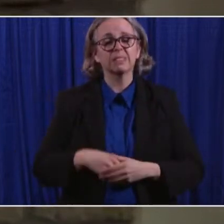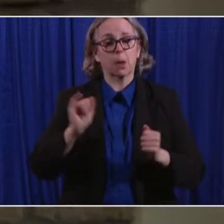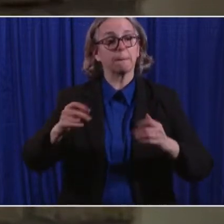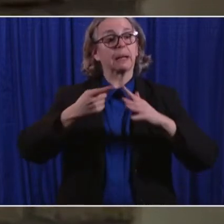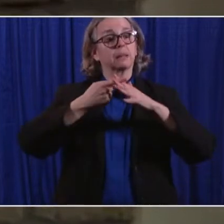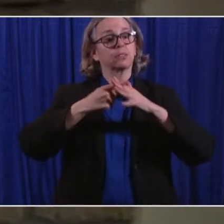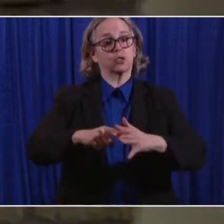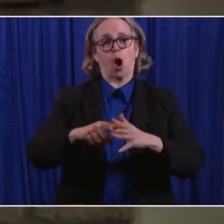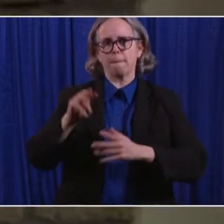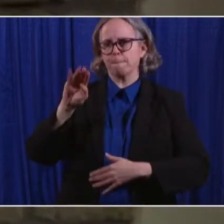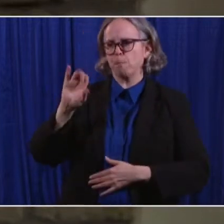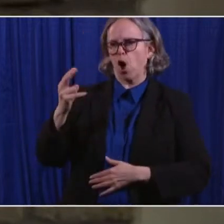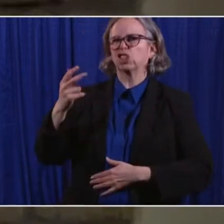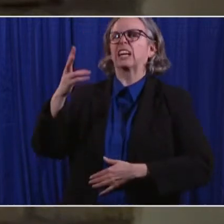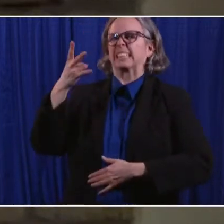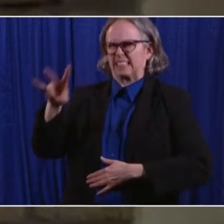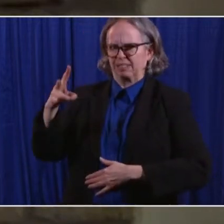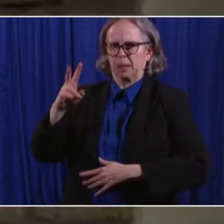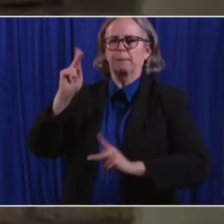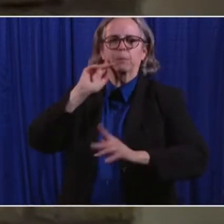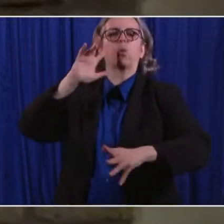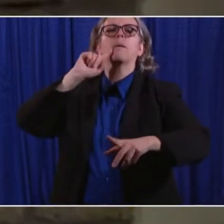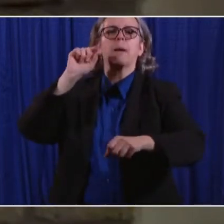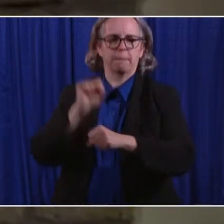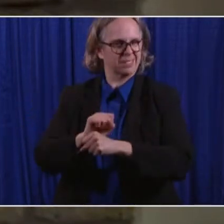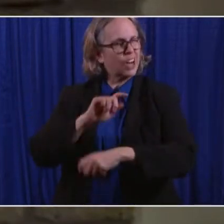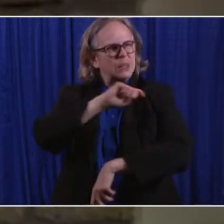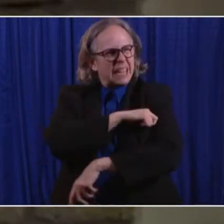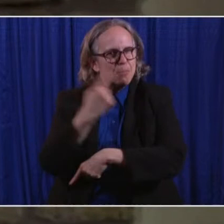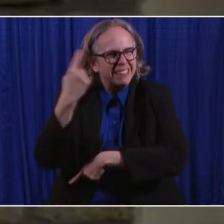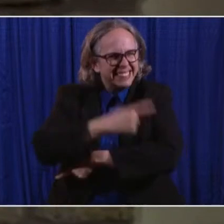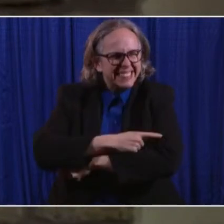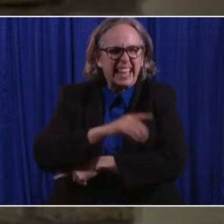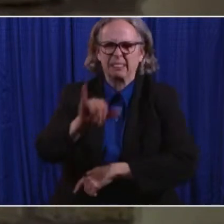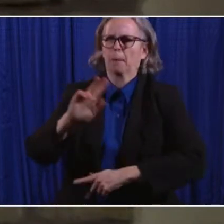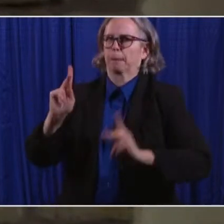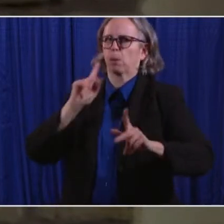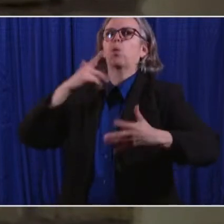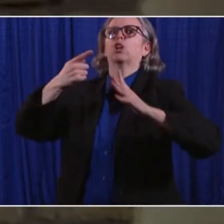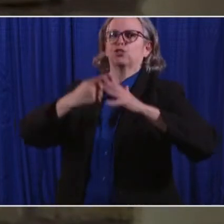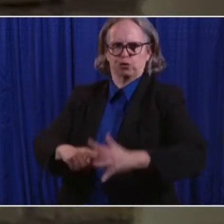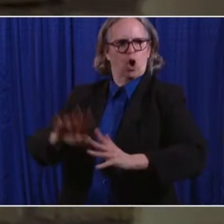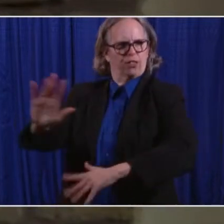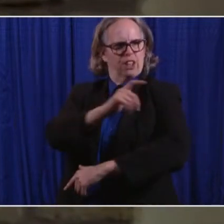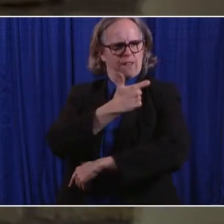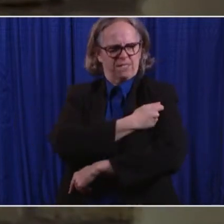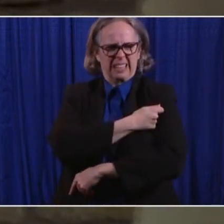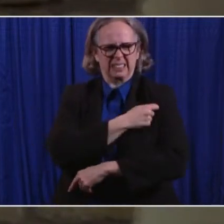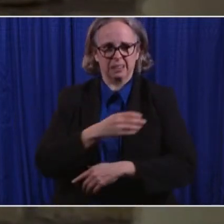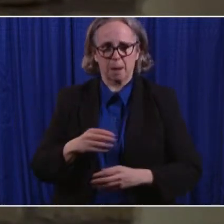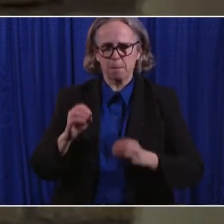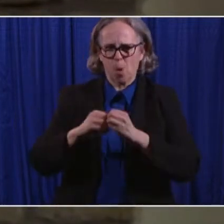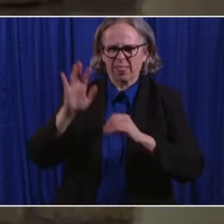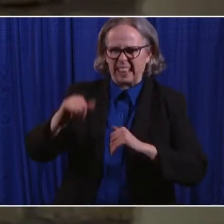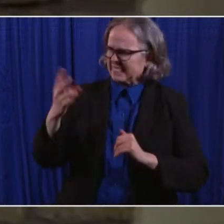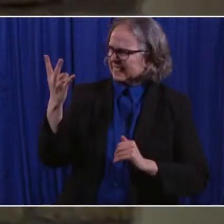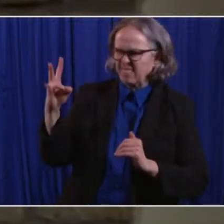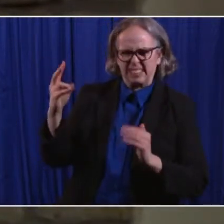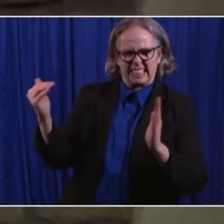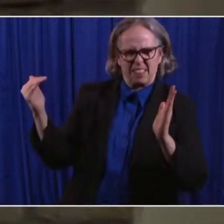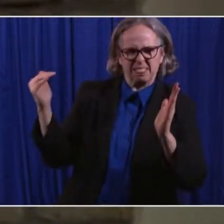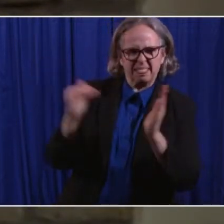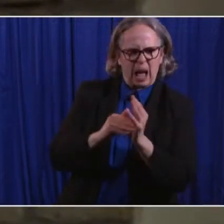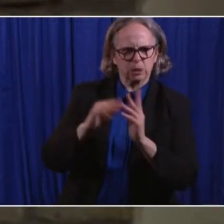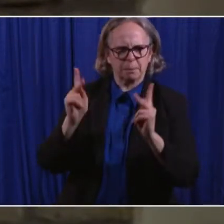17th, next Wednesday. Already today, more than 17,000 Ohioans have registered to get their vaccine